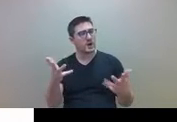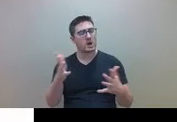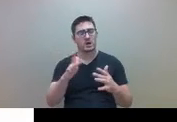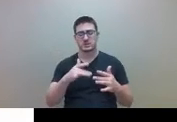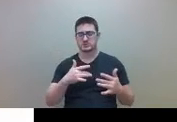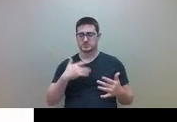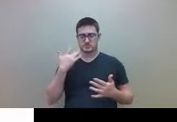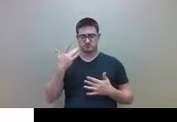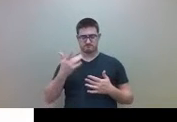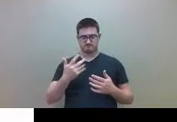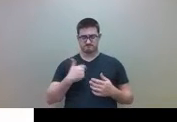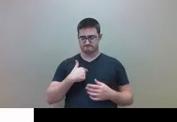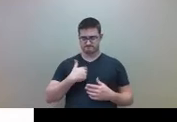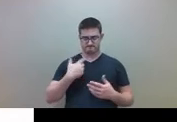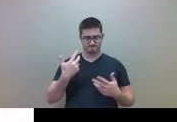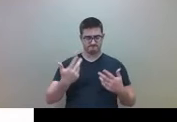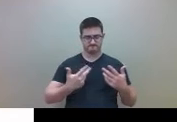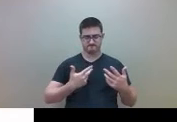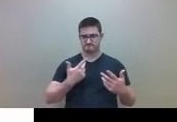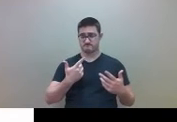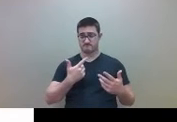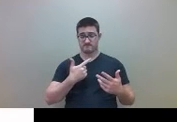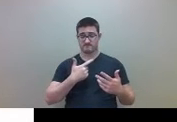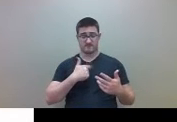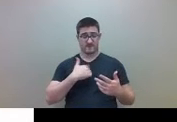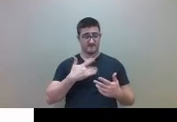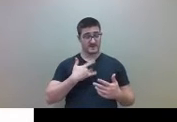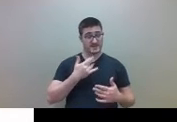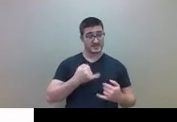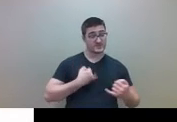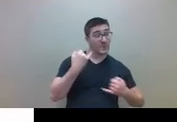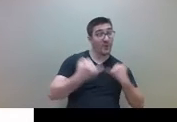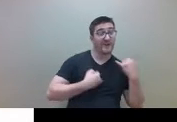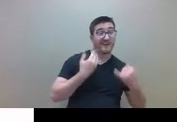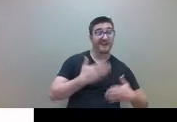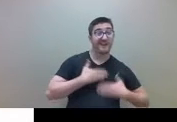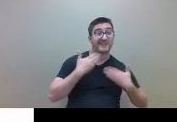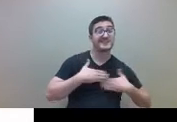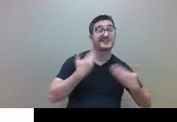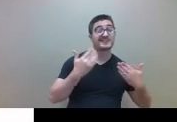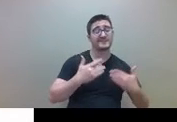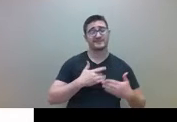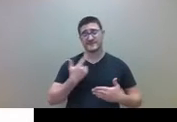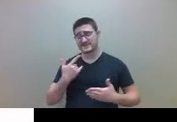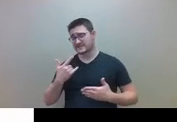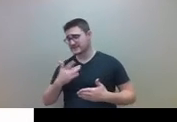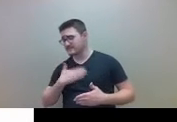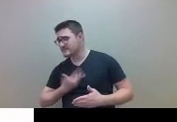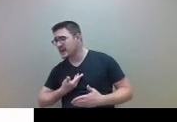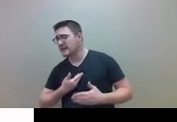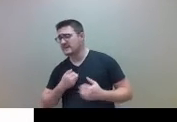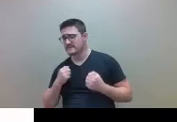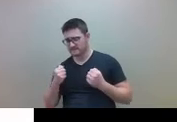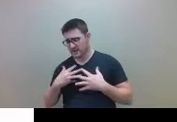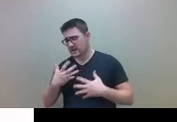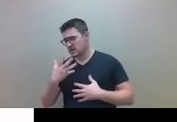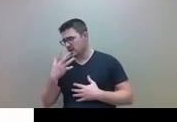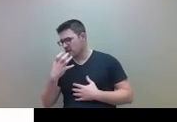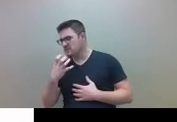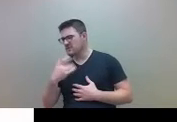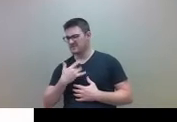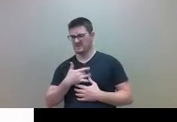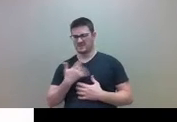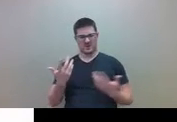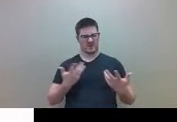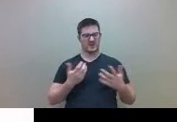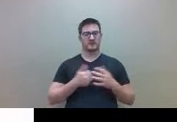silent mode is, are you feeling joy or the opposite? Are you feeling sadness, fear, anger? It's